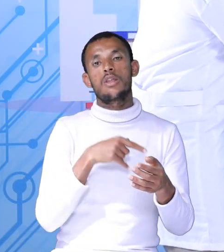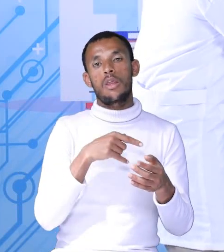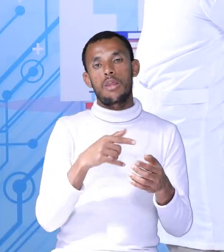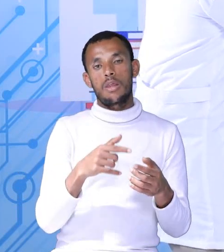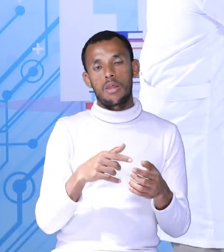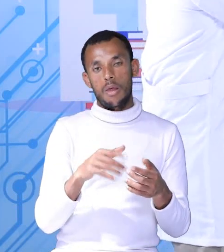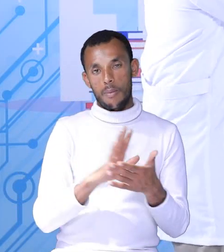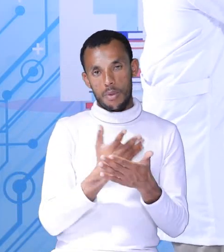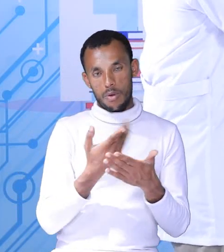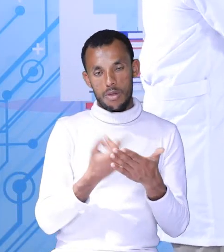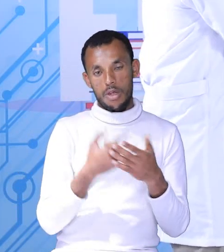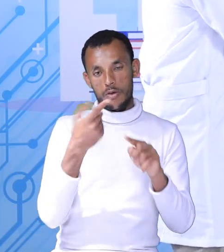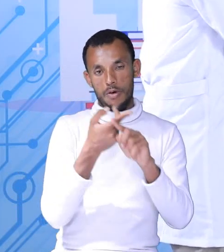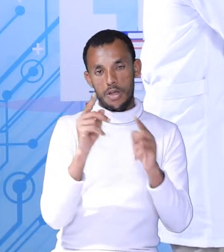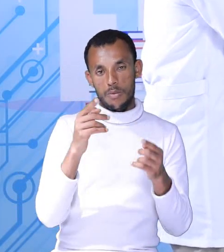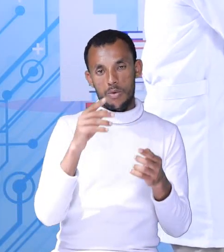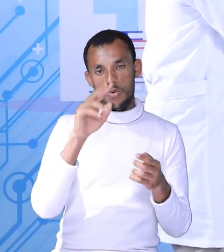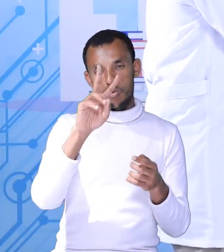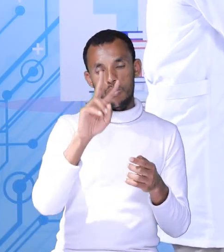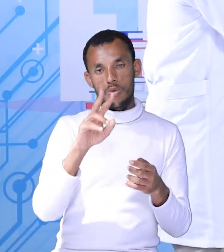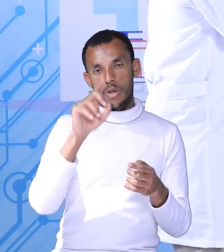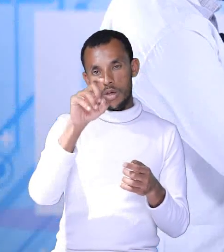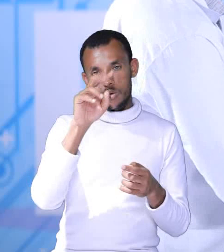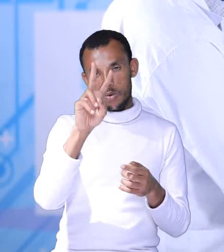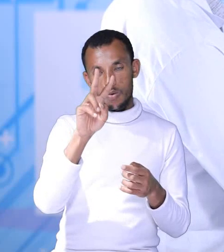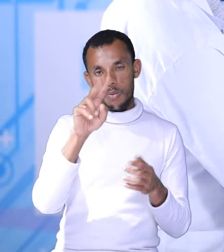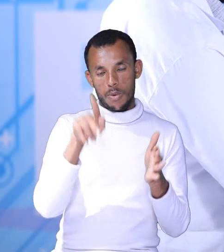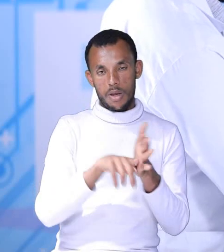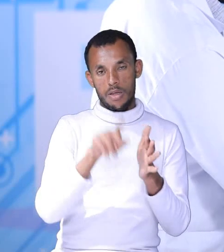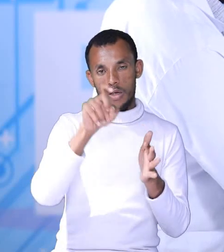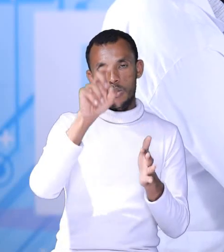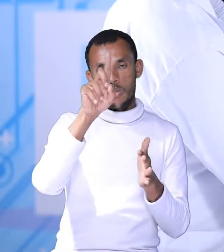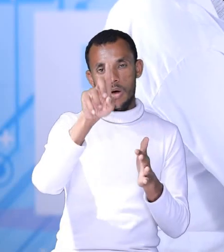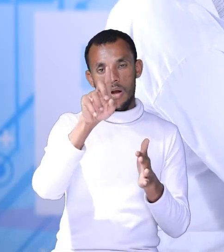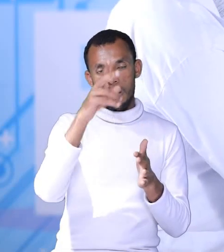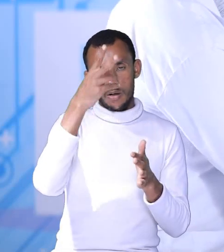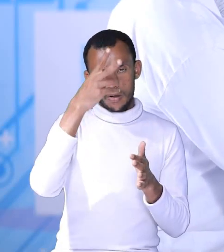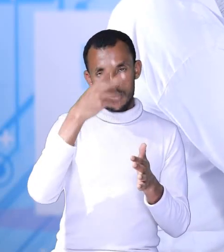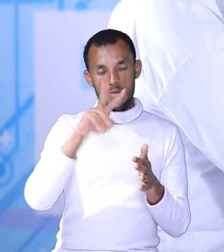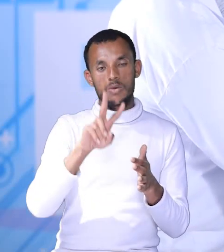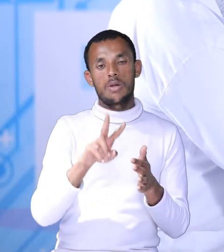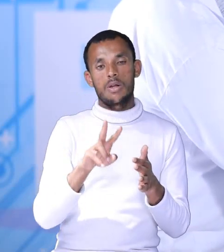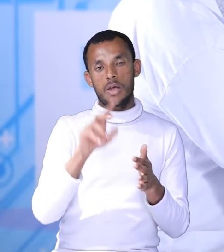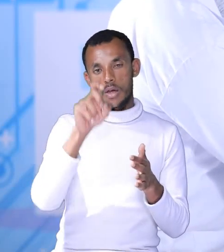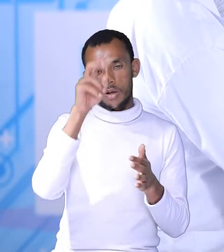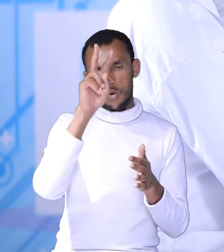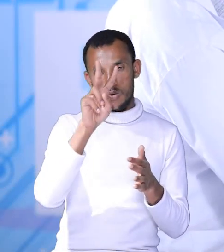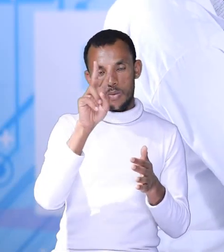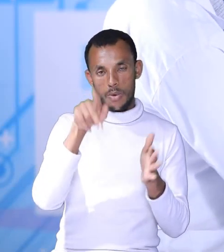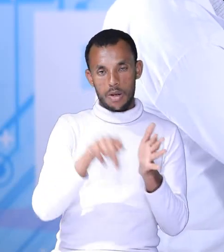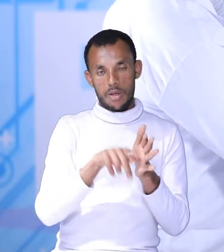this. It's the difference between the two. It is x2 minus x1 squared, x2 minus